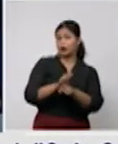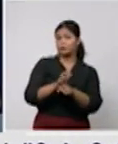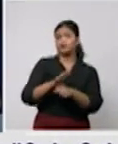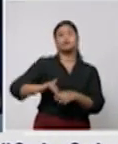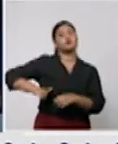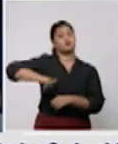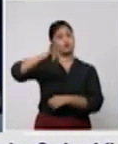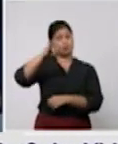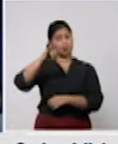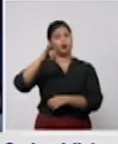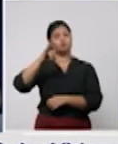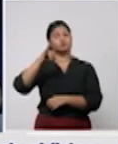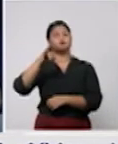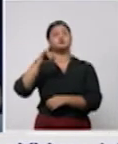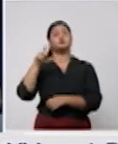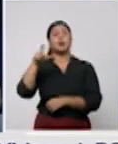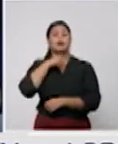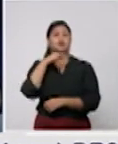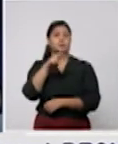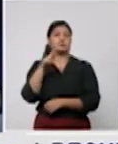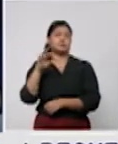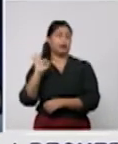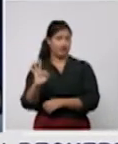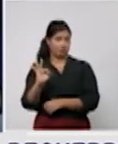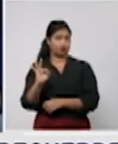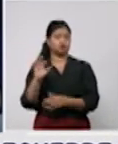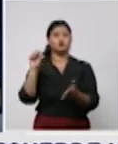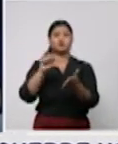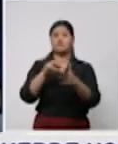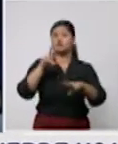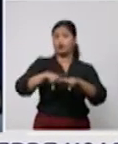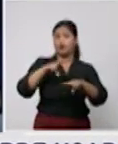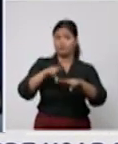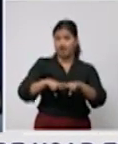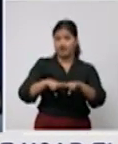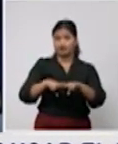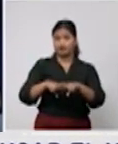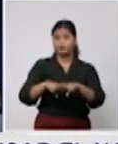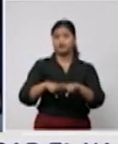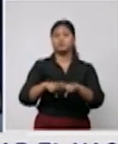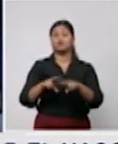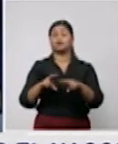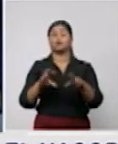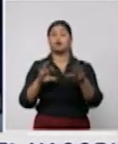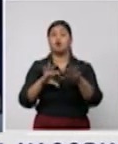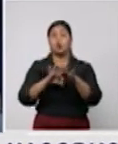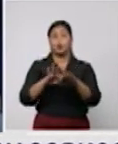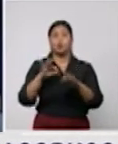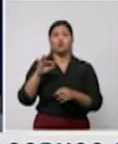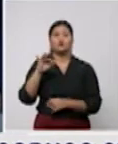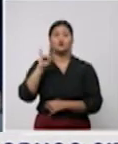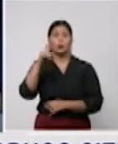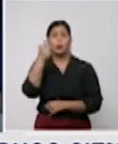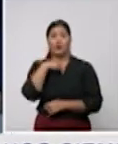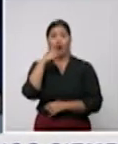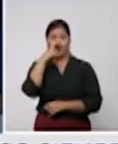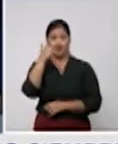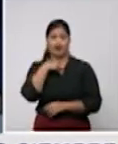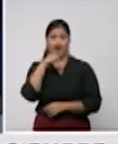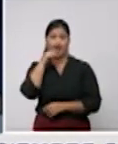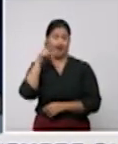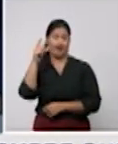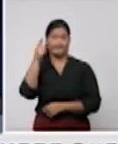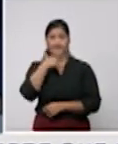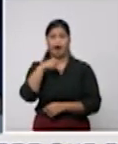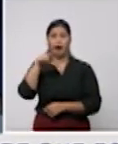of cases spread over a large area, which proves that important episodes of local transmission